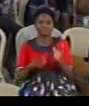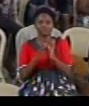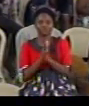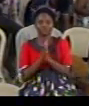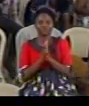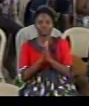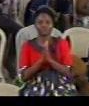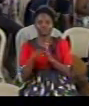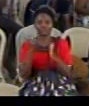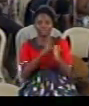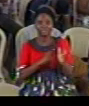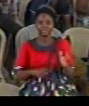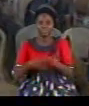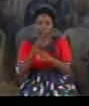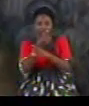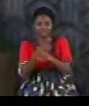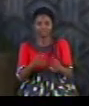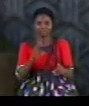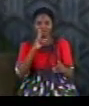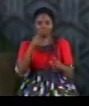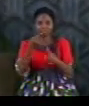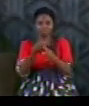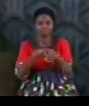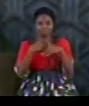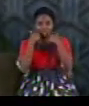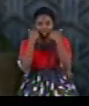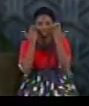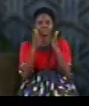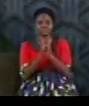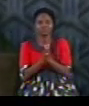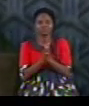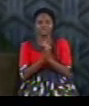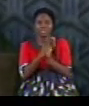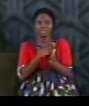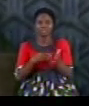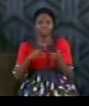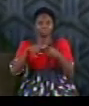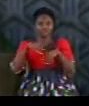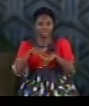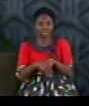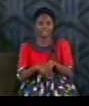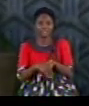The Lord delivered her from shame. And tonight,